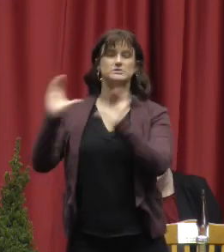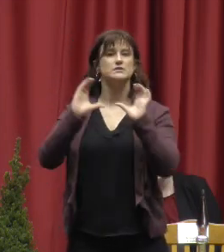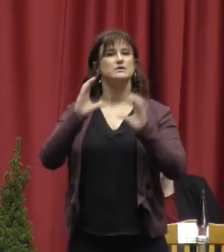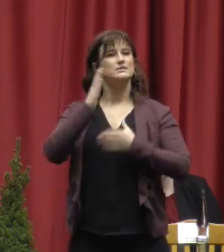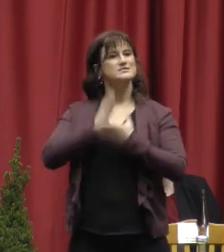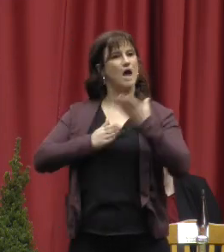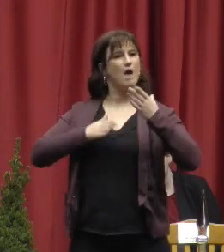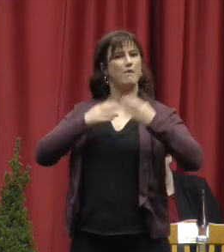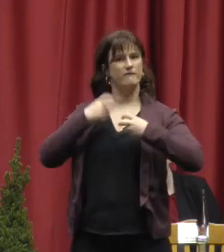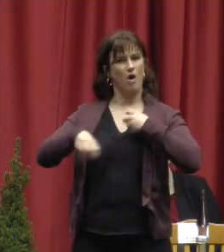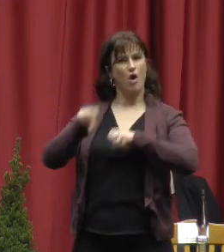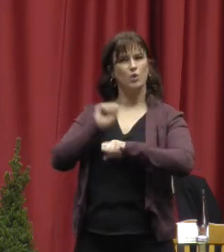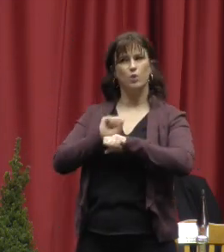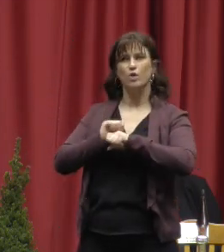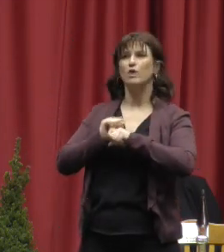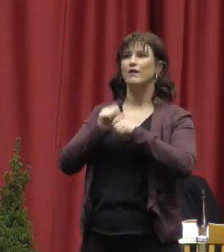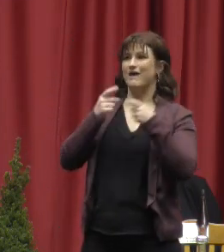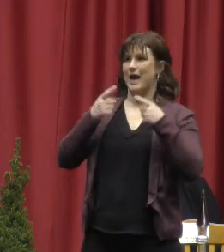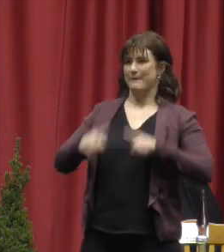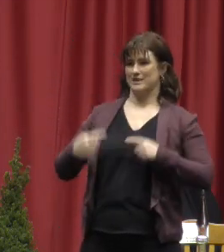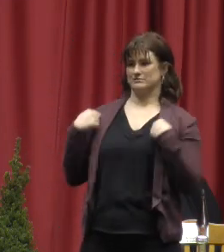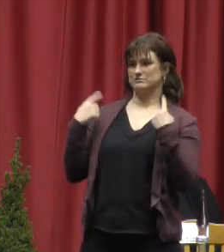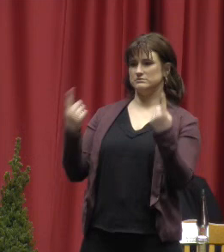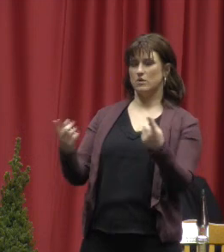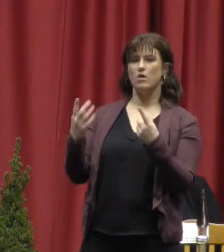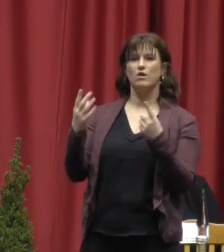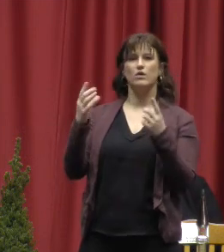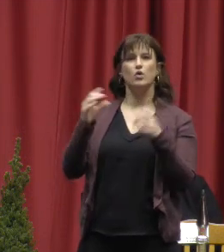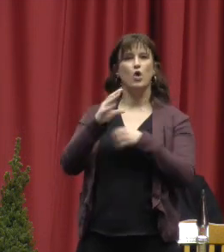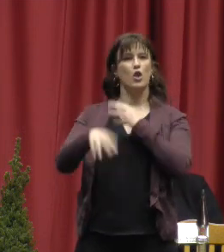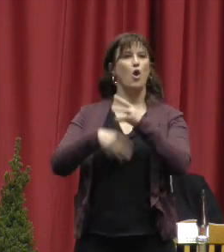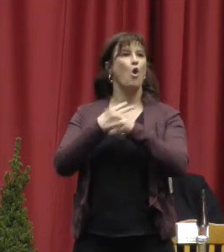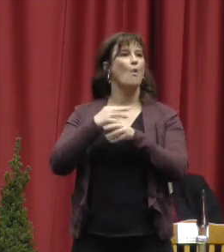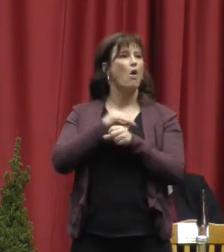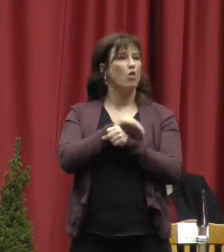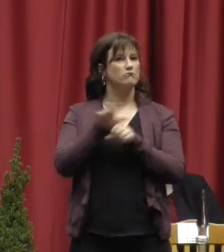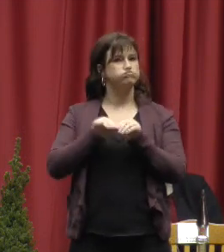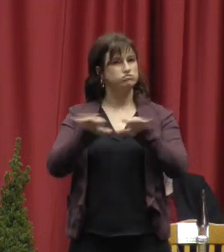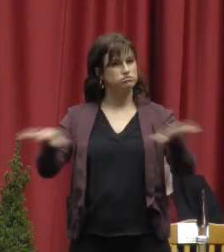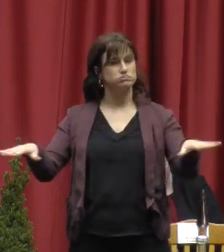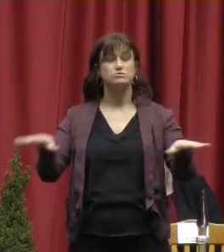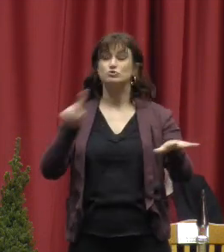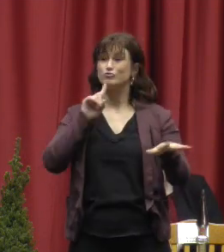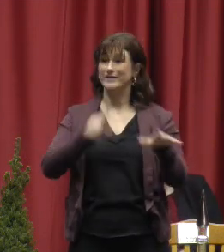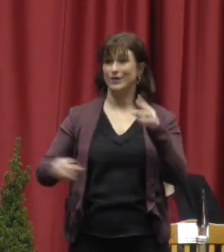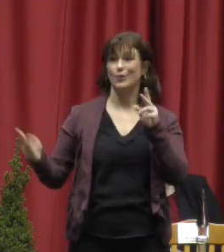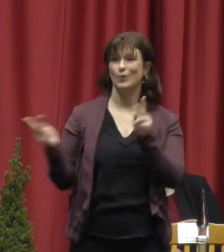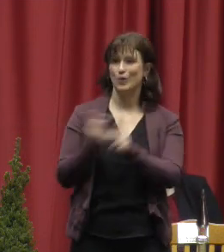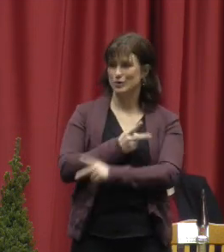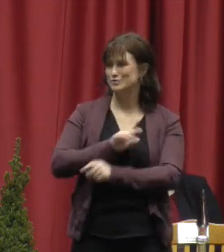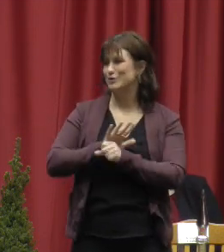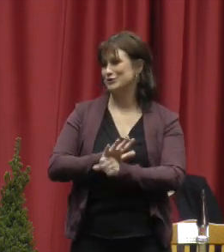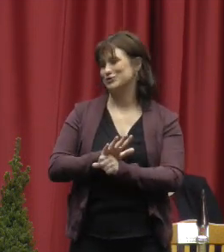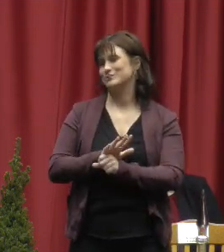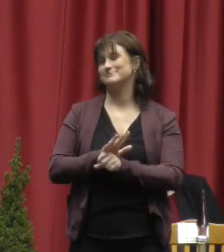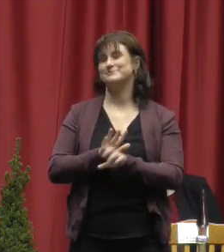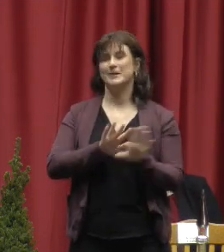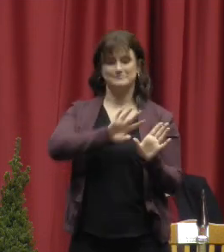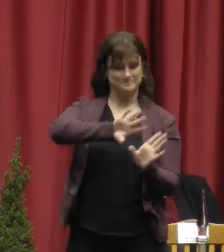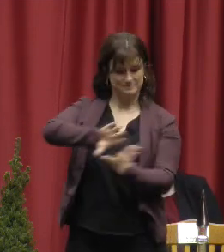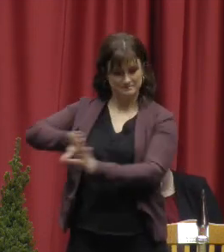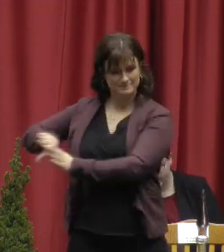has taken place during a global health crisis, which we know added even more pressure. On a day like today, though,